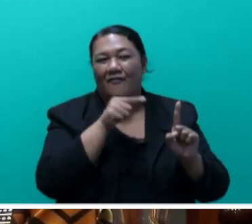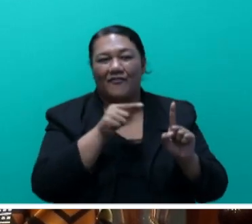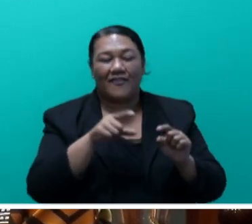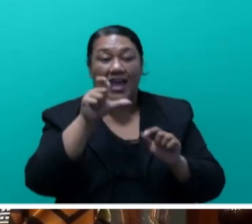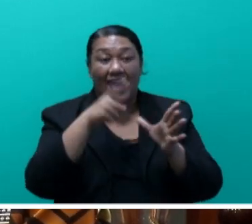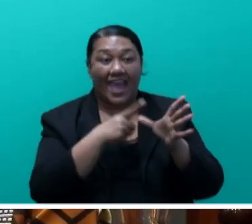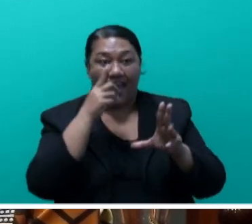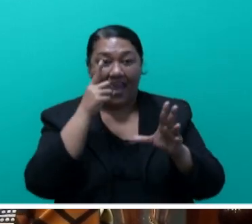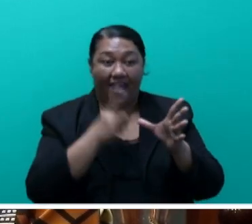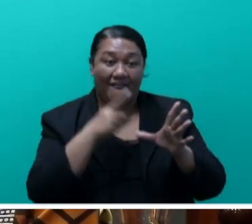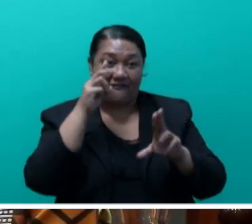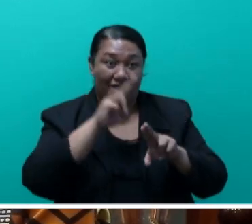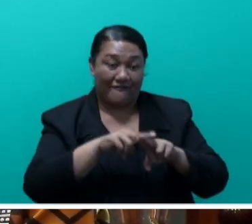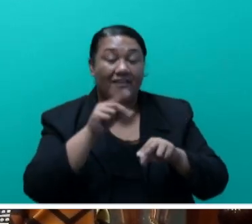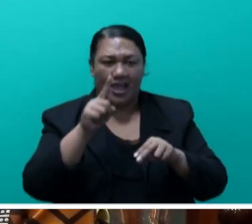great job in